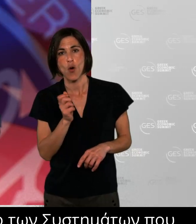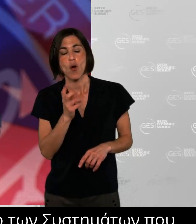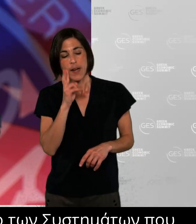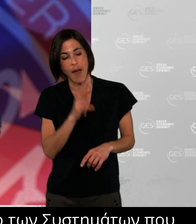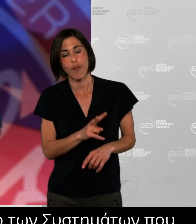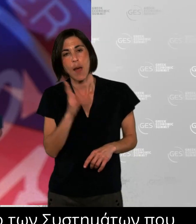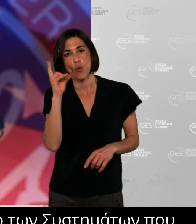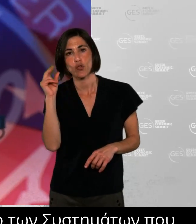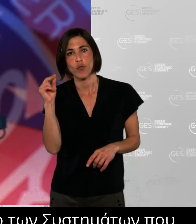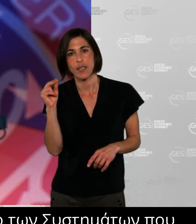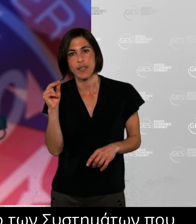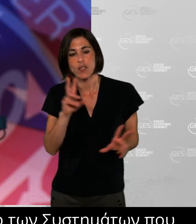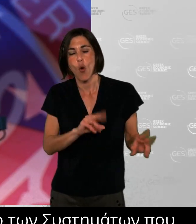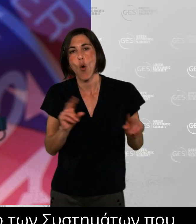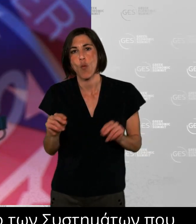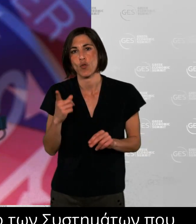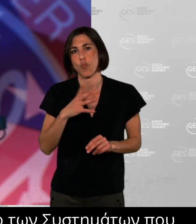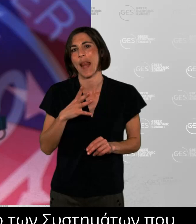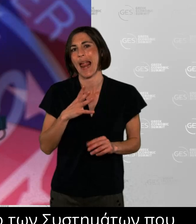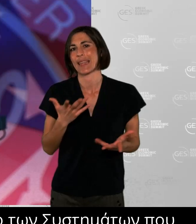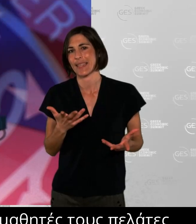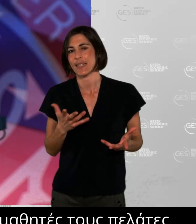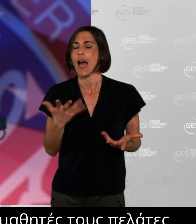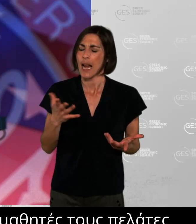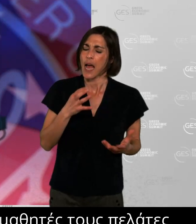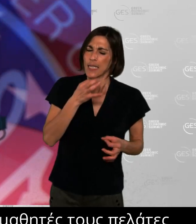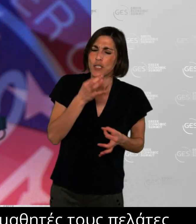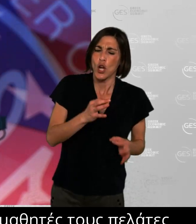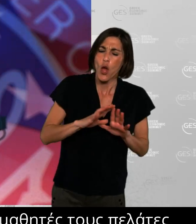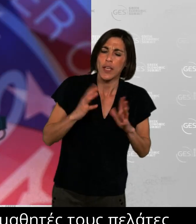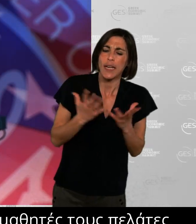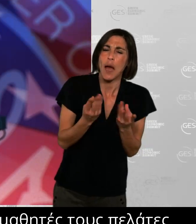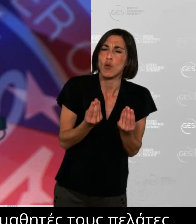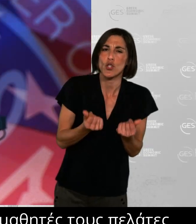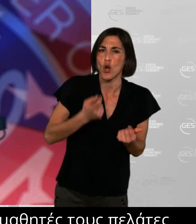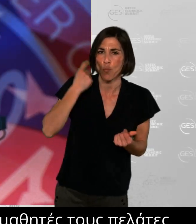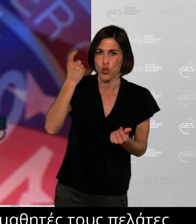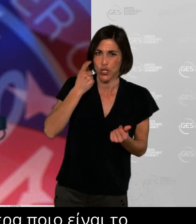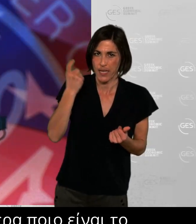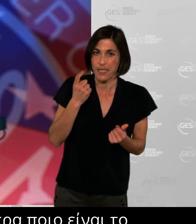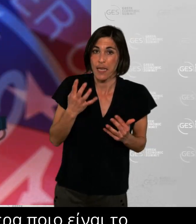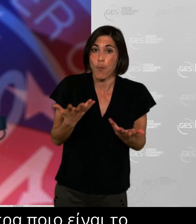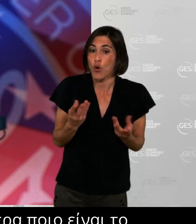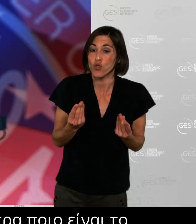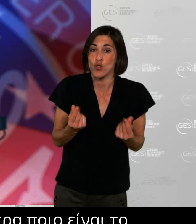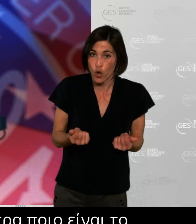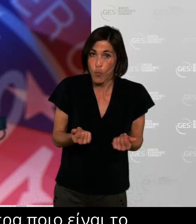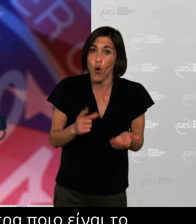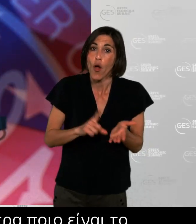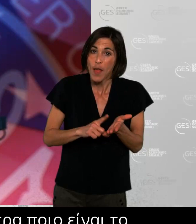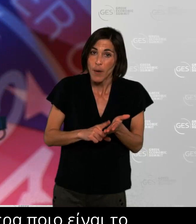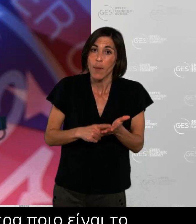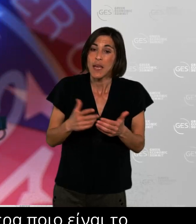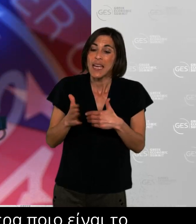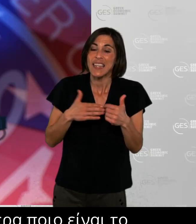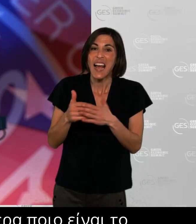apply to your question about retaining highly skilled or attracting highly skilled talent. I think where I would begin with that